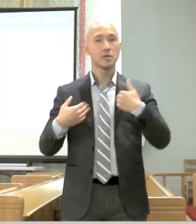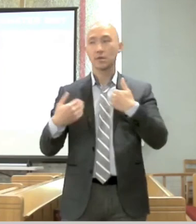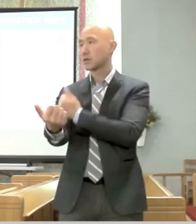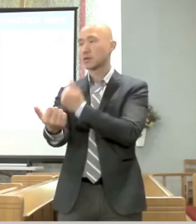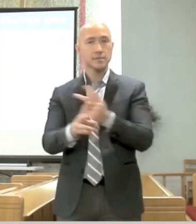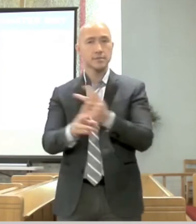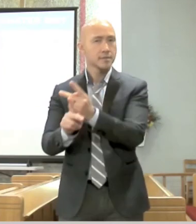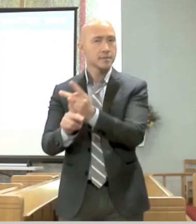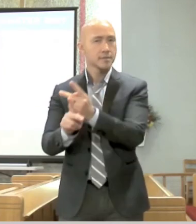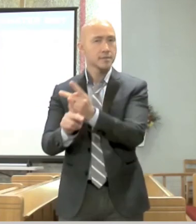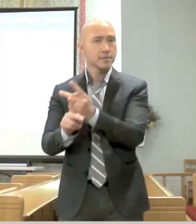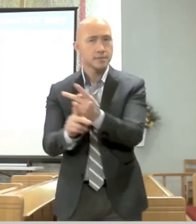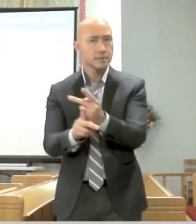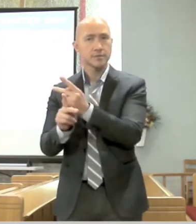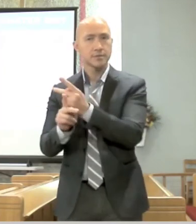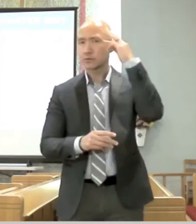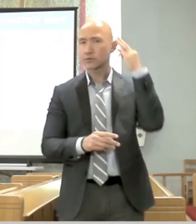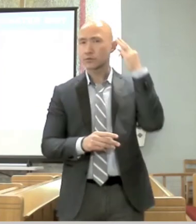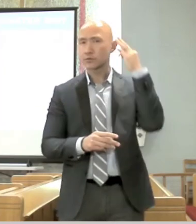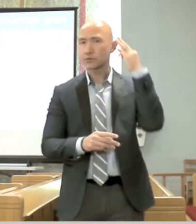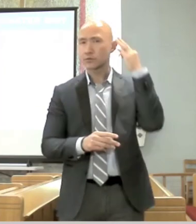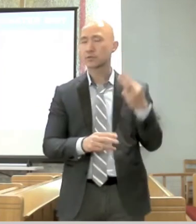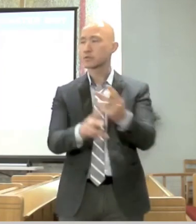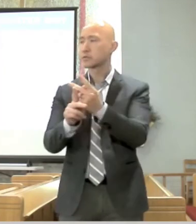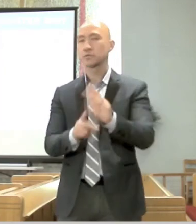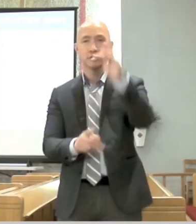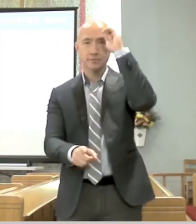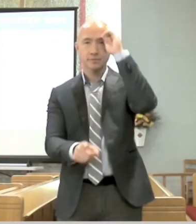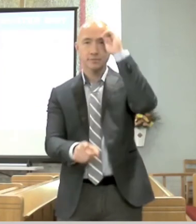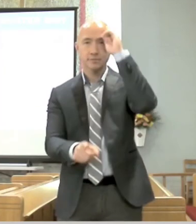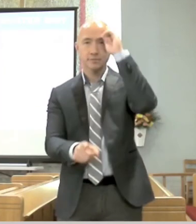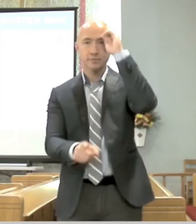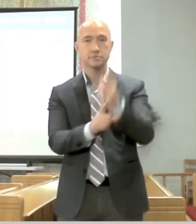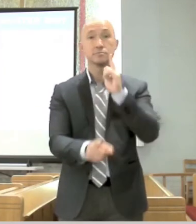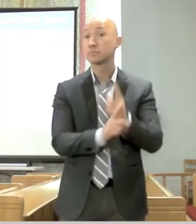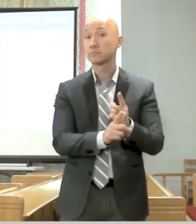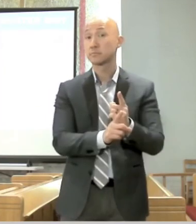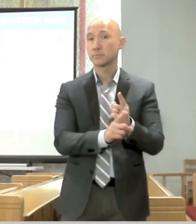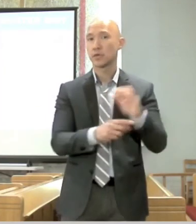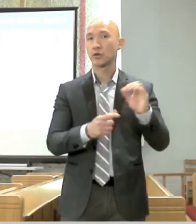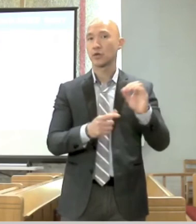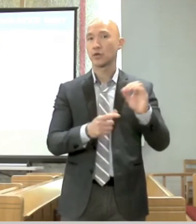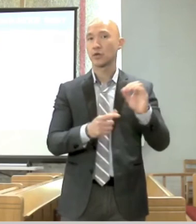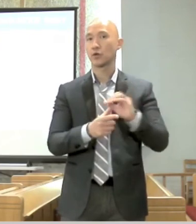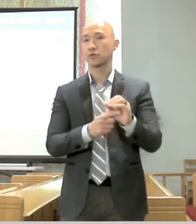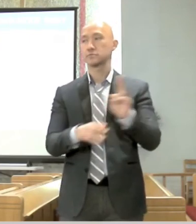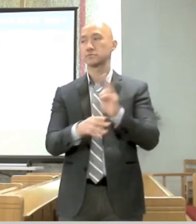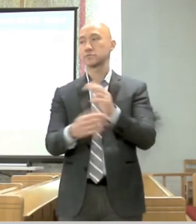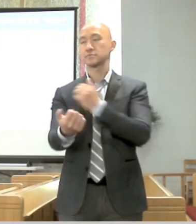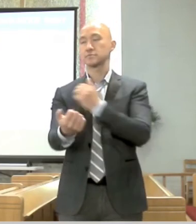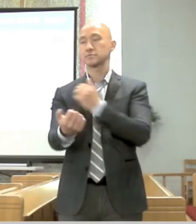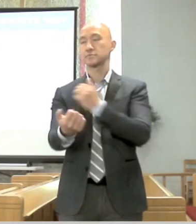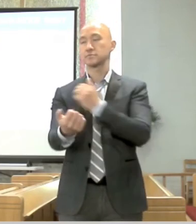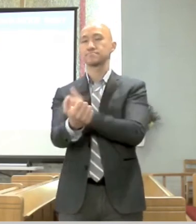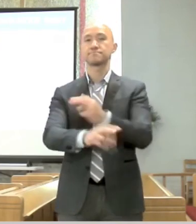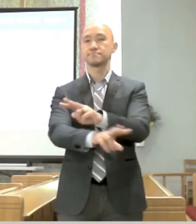widows, for the orphans, and for the disenfranchised? Because that's who God is.